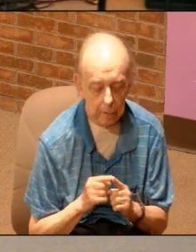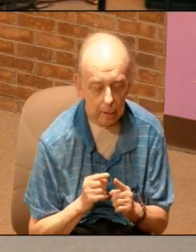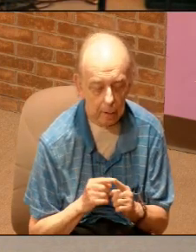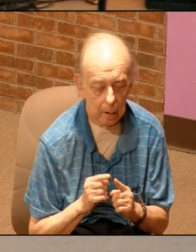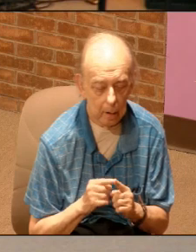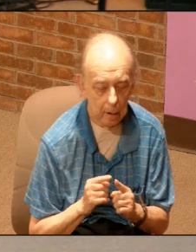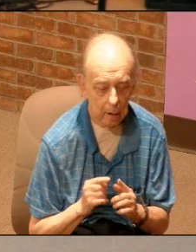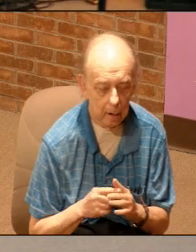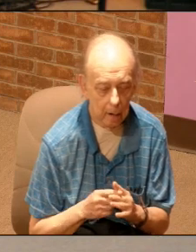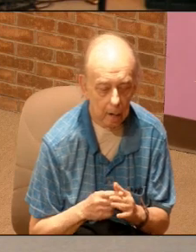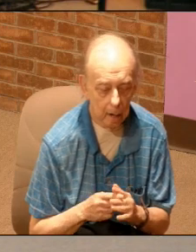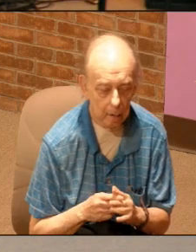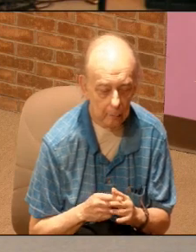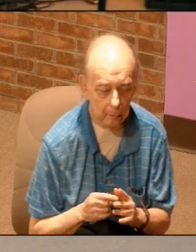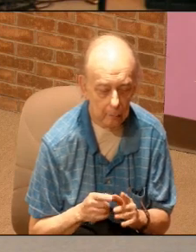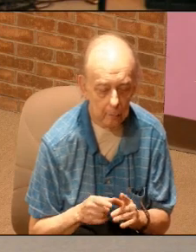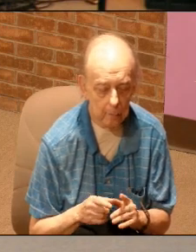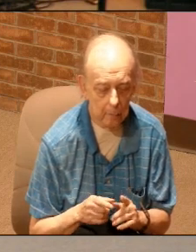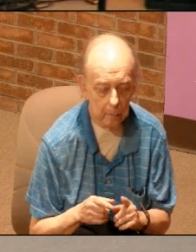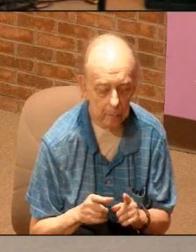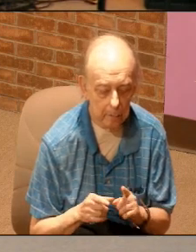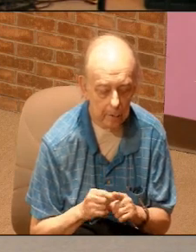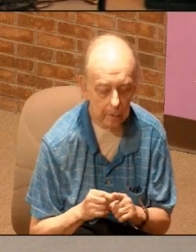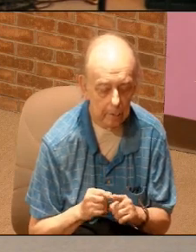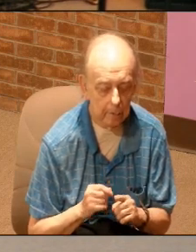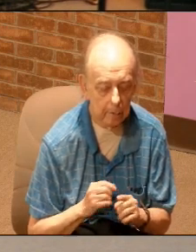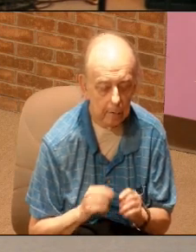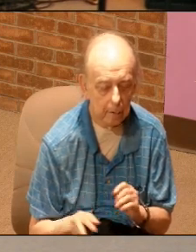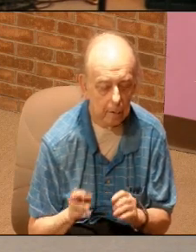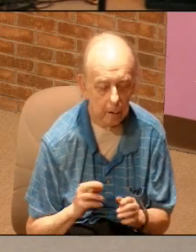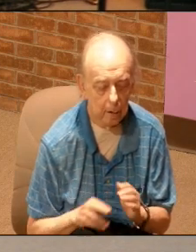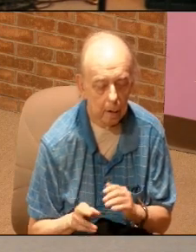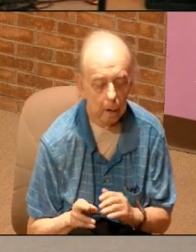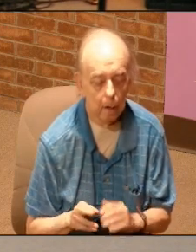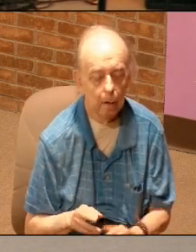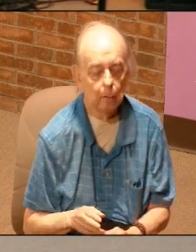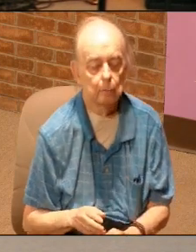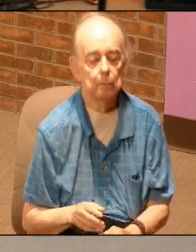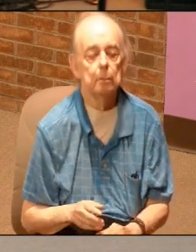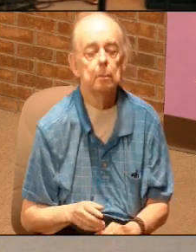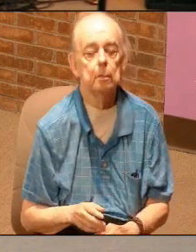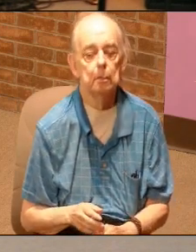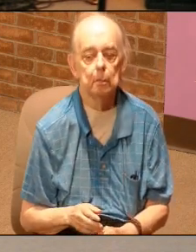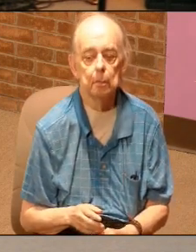was to start at Genesis 1:1 and go all the way through Revelation